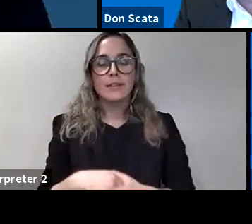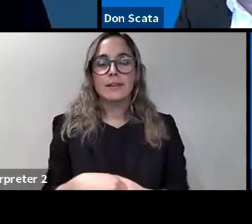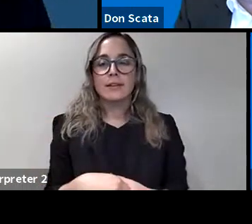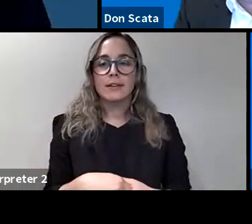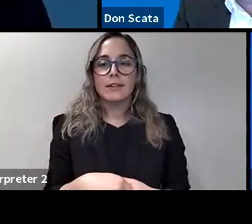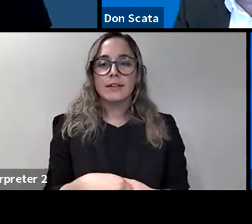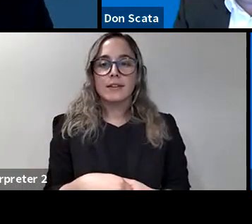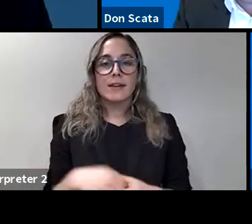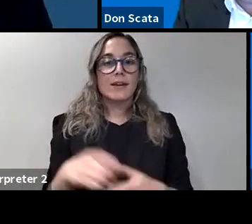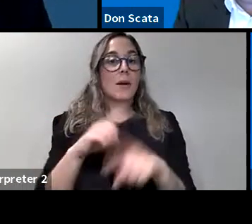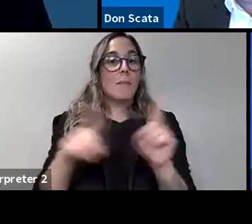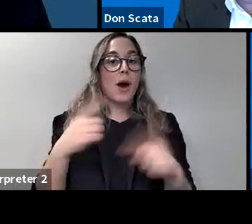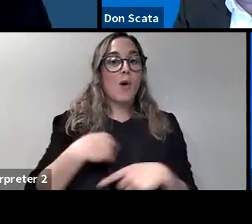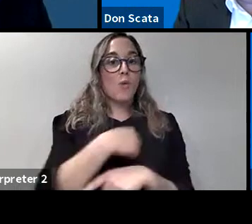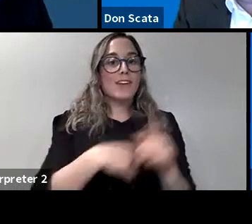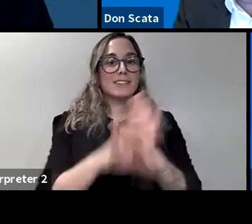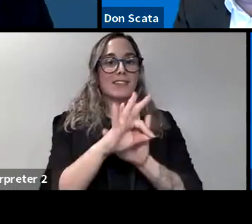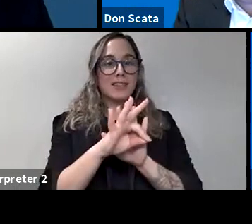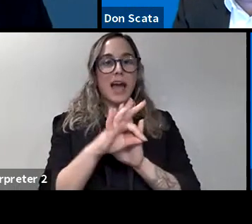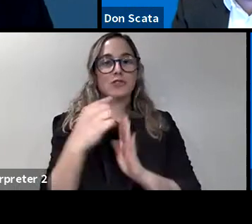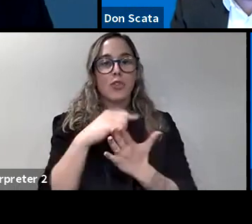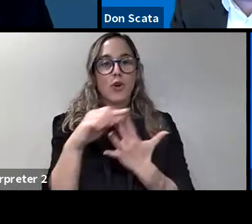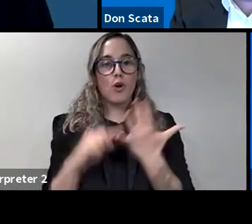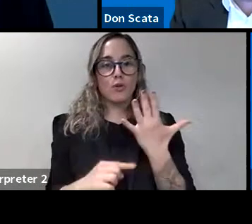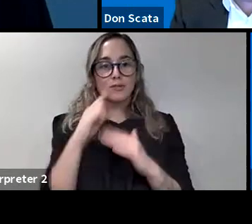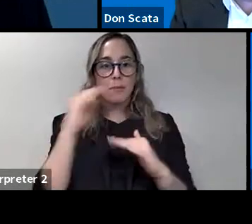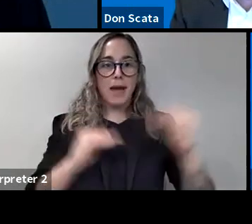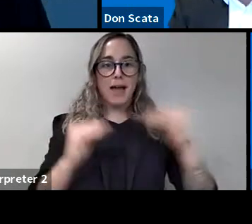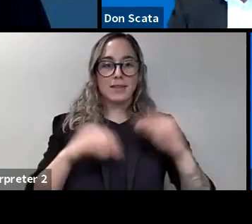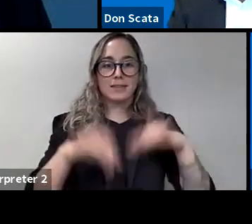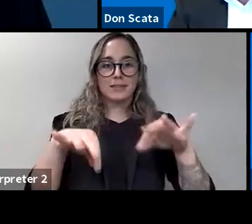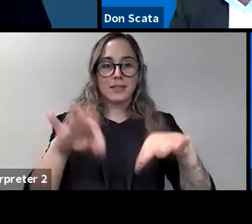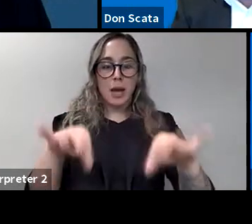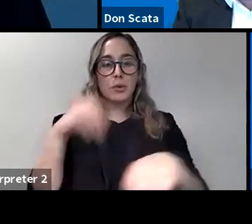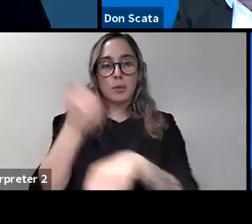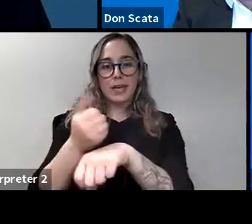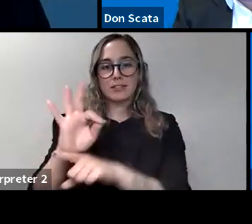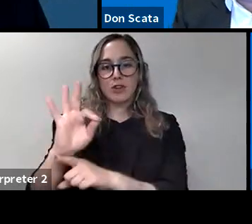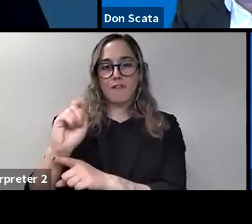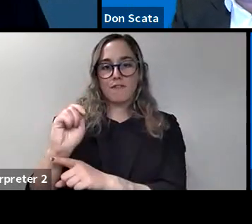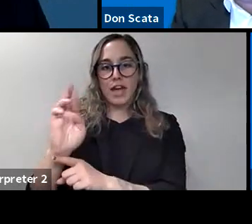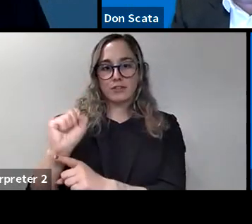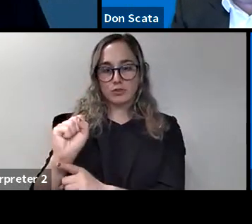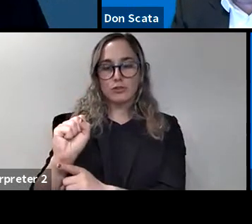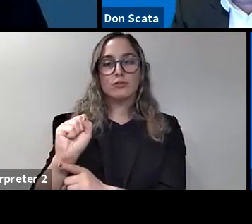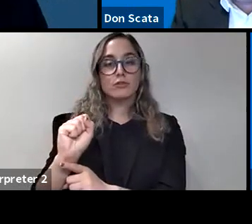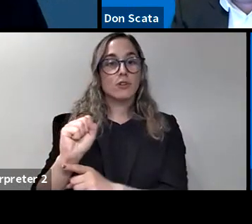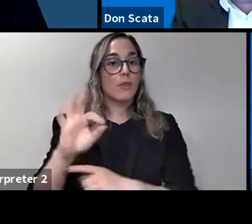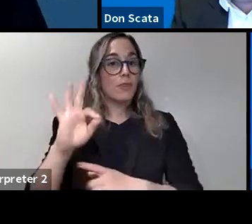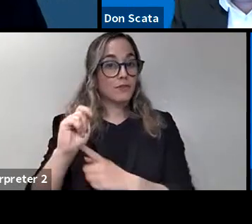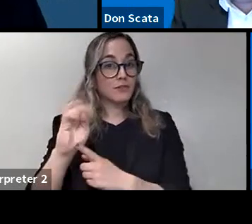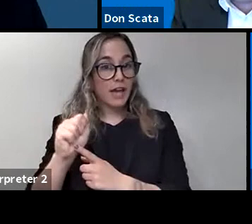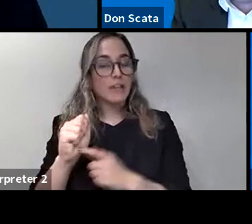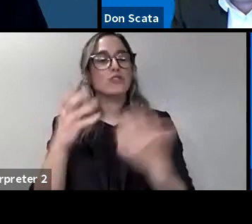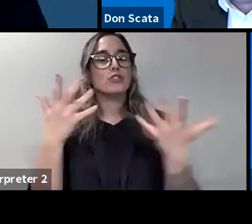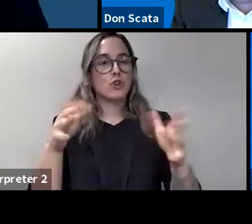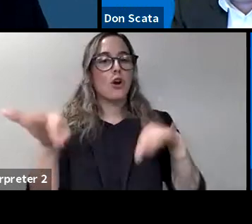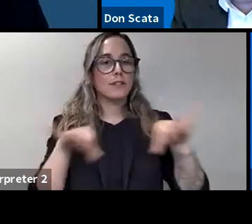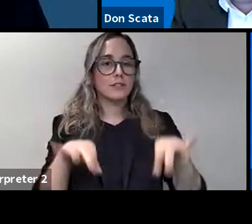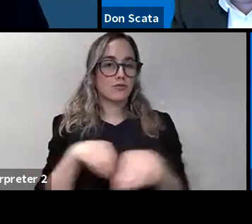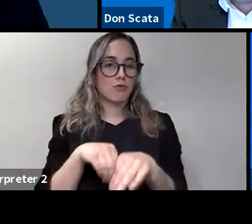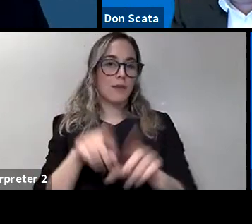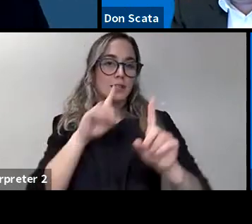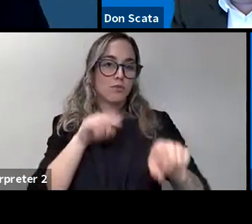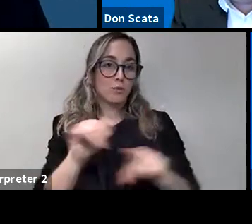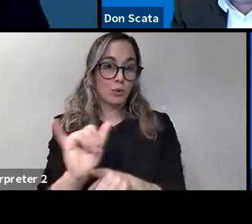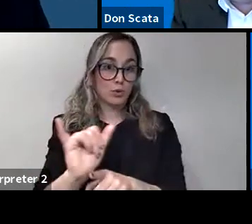to select from those a balanced sample based on factors. And those factors are described in the report as well.